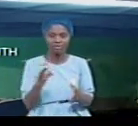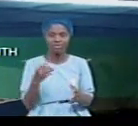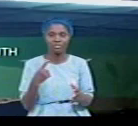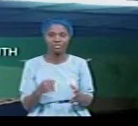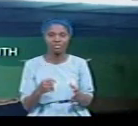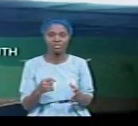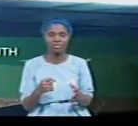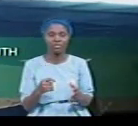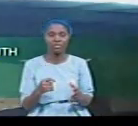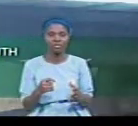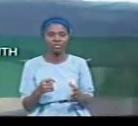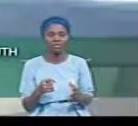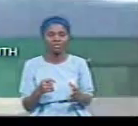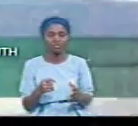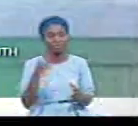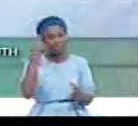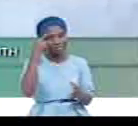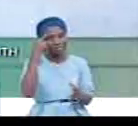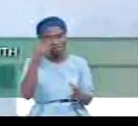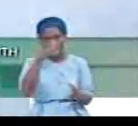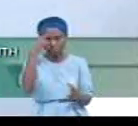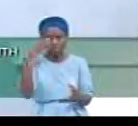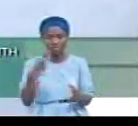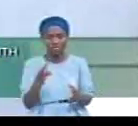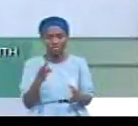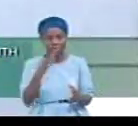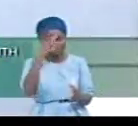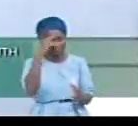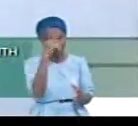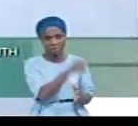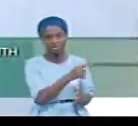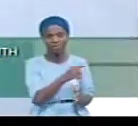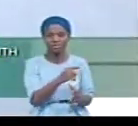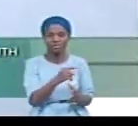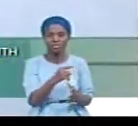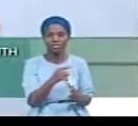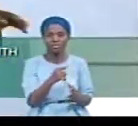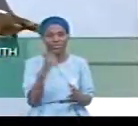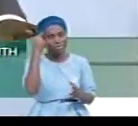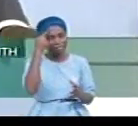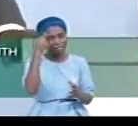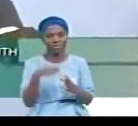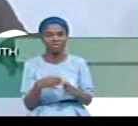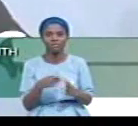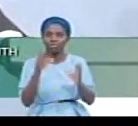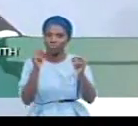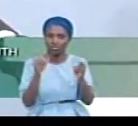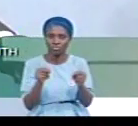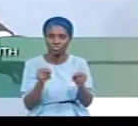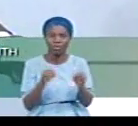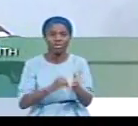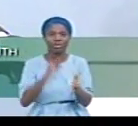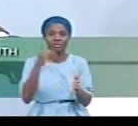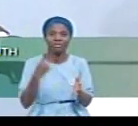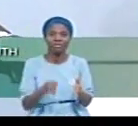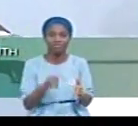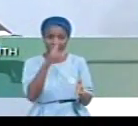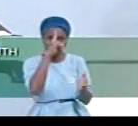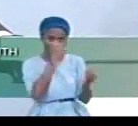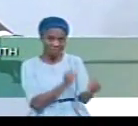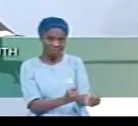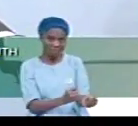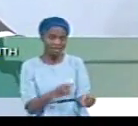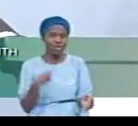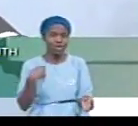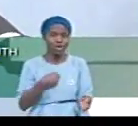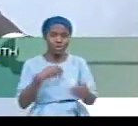constitution, because of his makeup, because of his Christmas. No, it is the faith we have